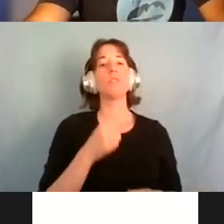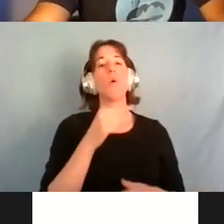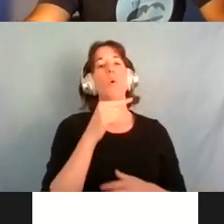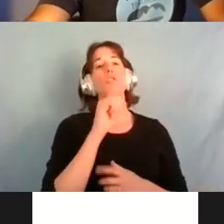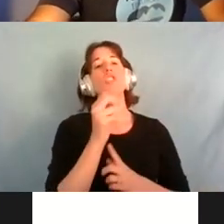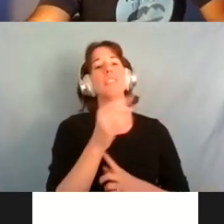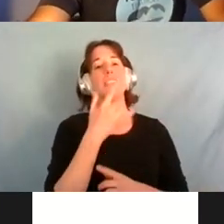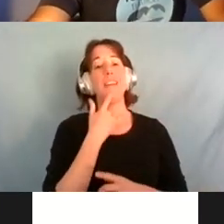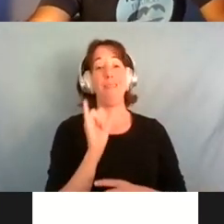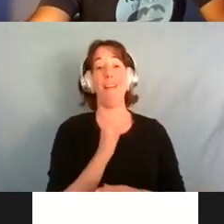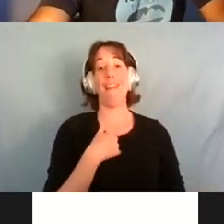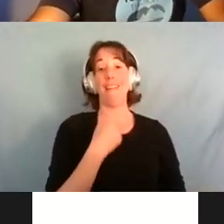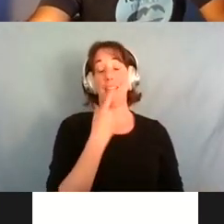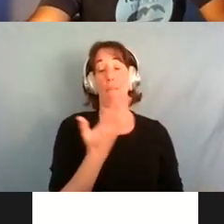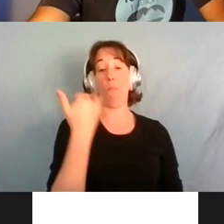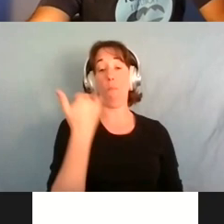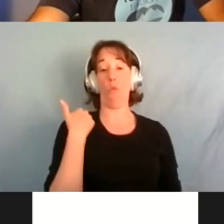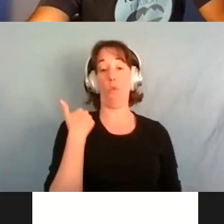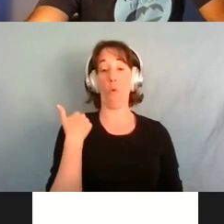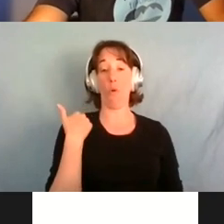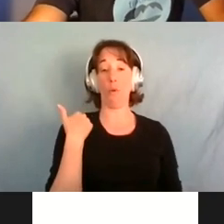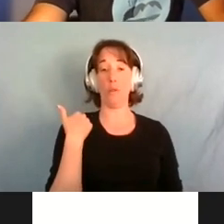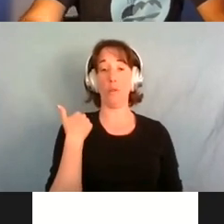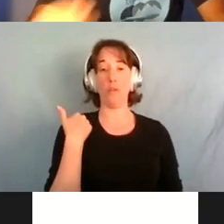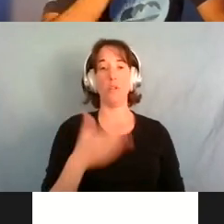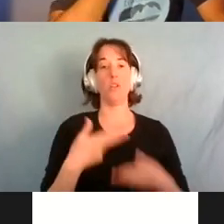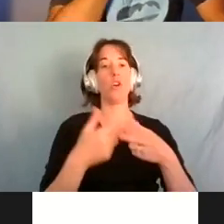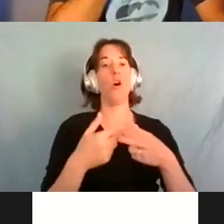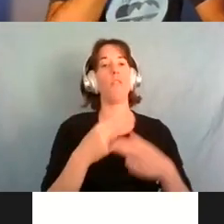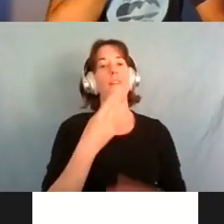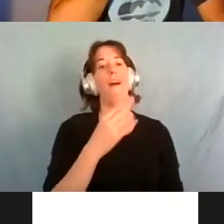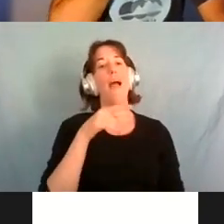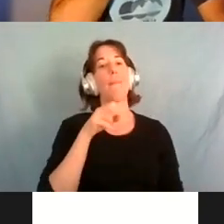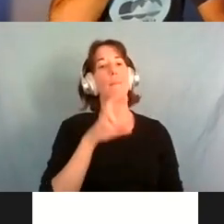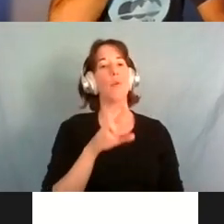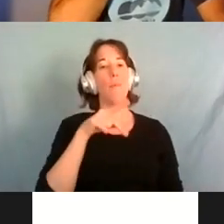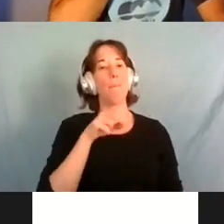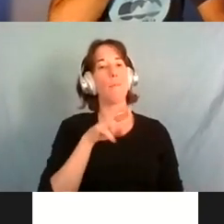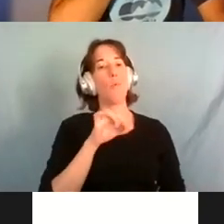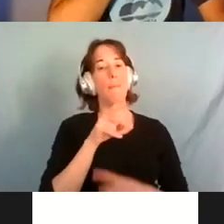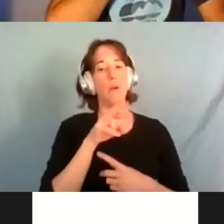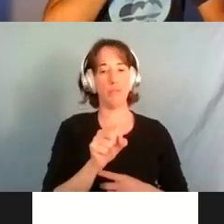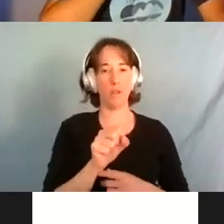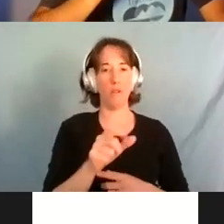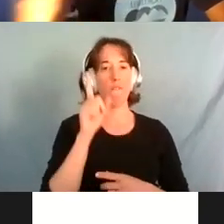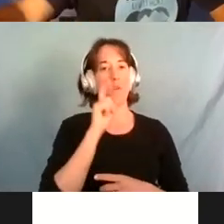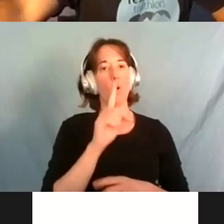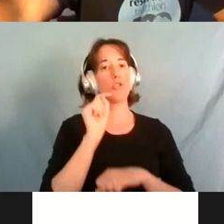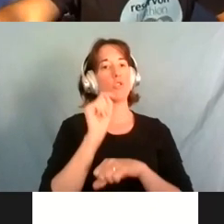in traditional machine learning. They're kind of the default values you set to before you start your